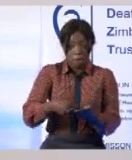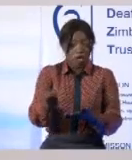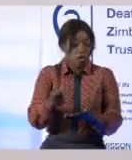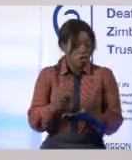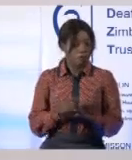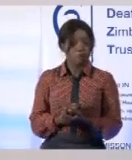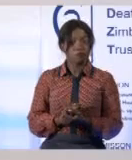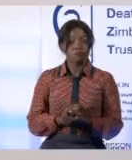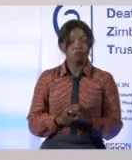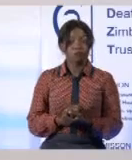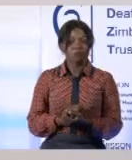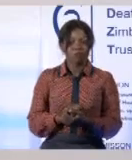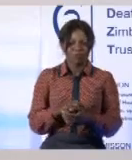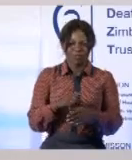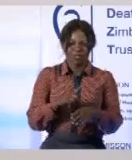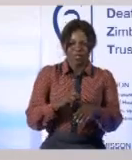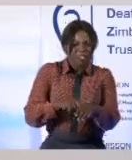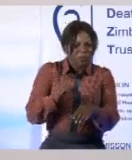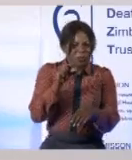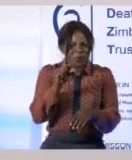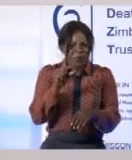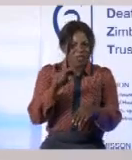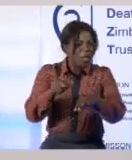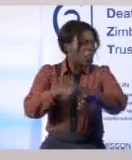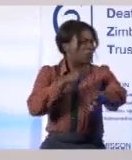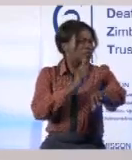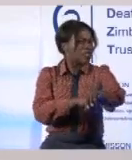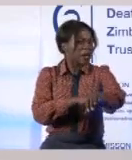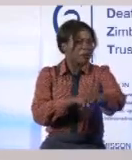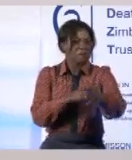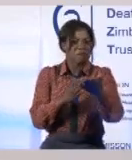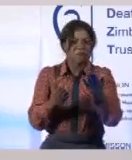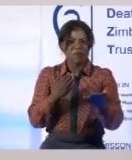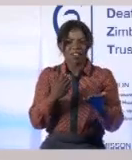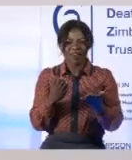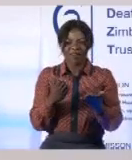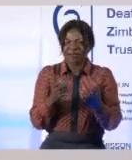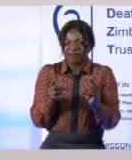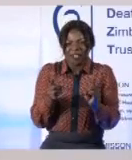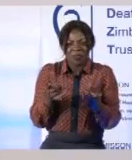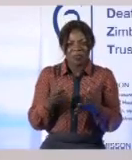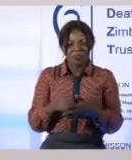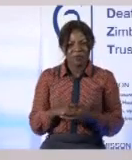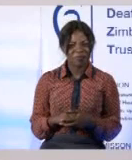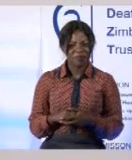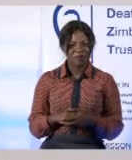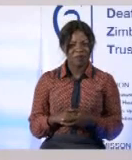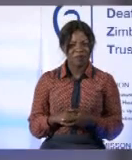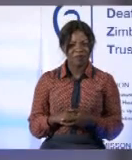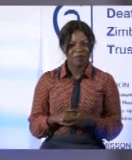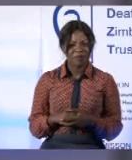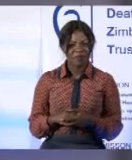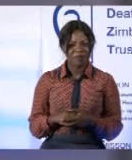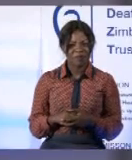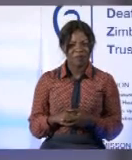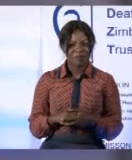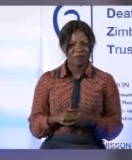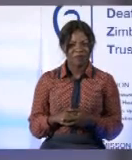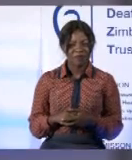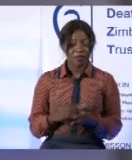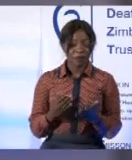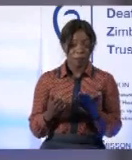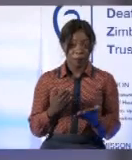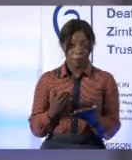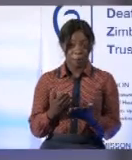What is short time and what is long time? What is night? I want to... So, Takatakatoran is a short